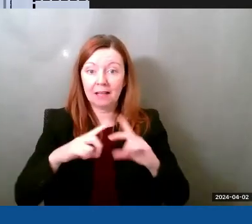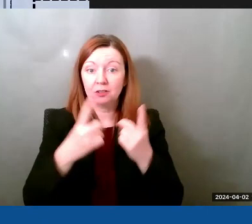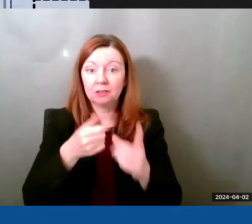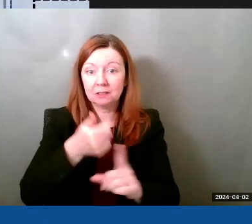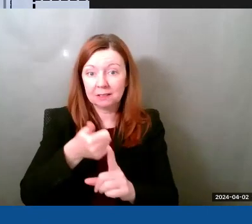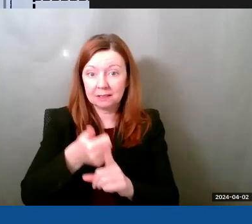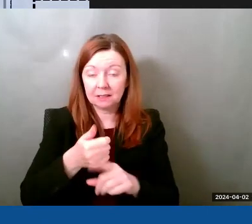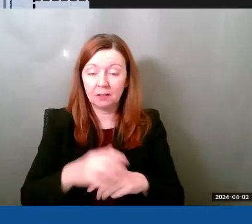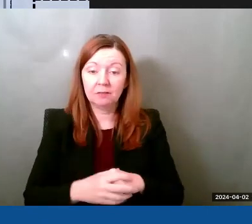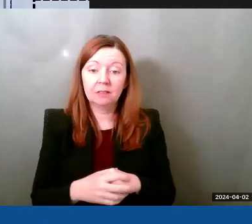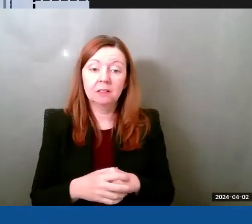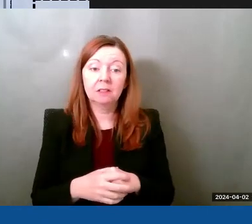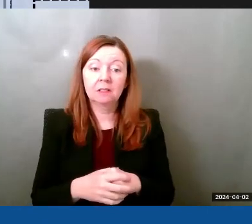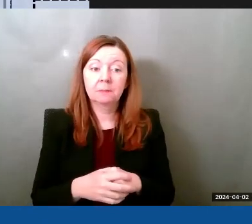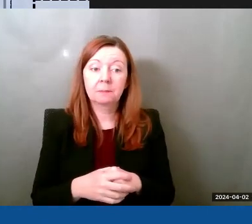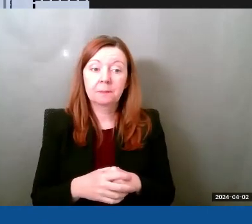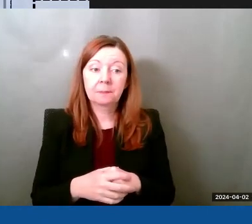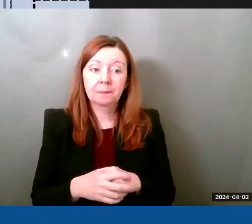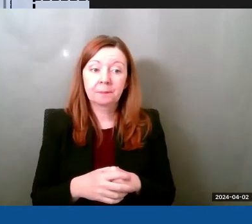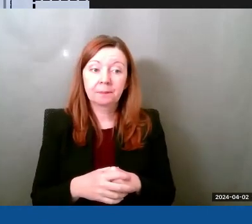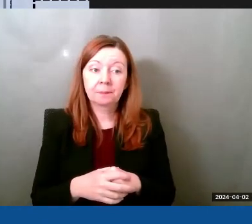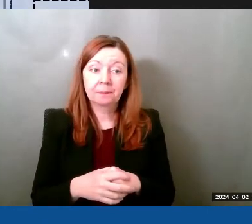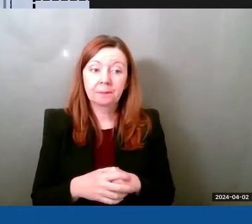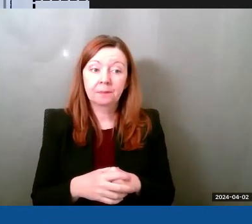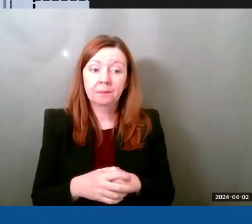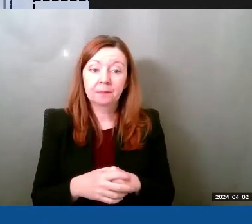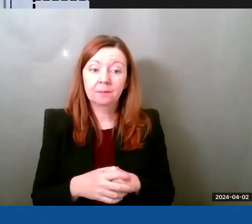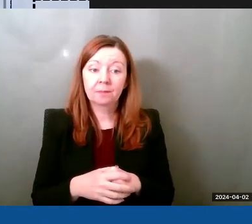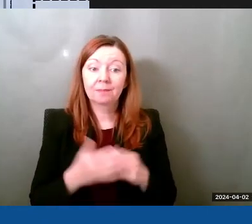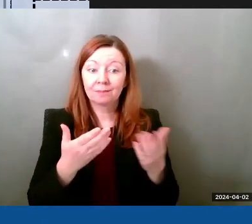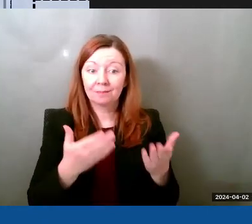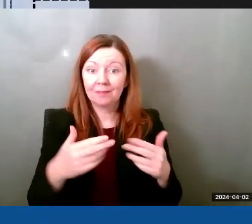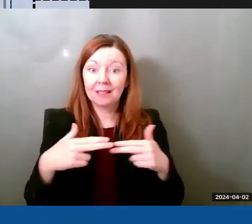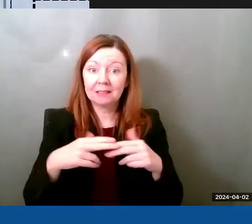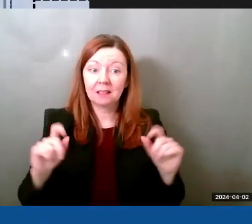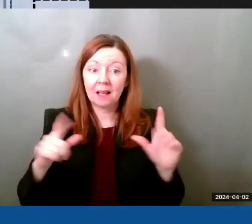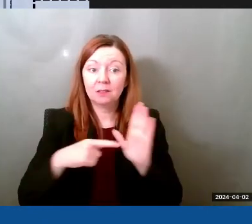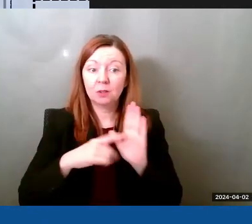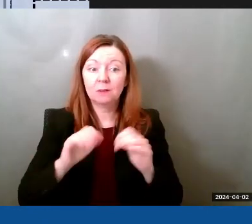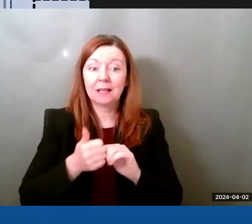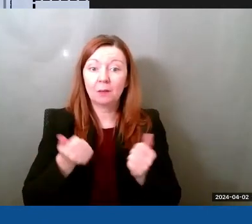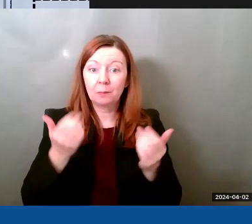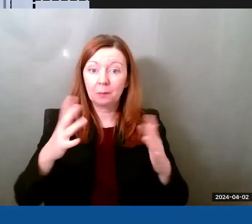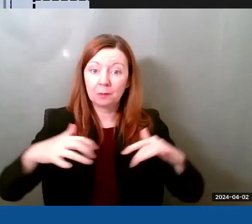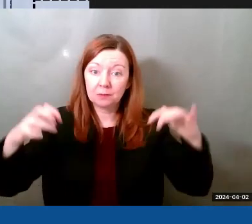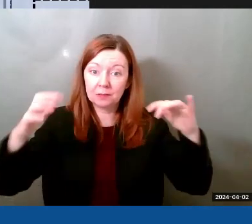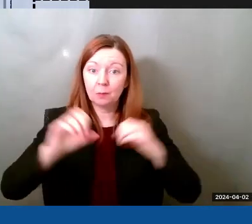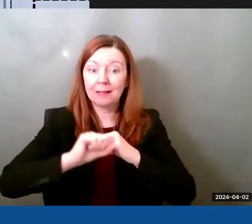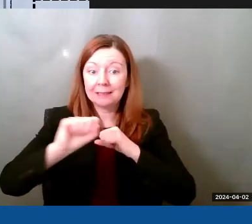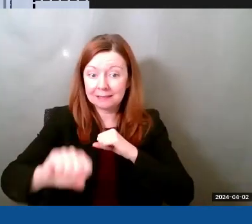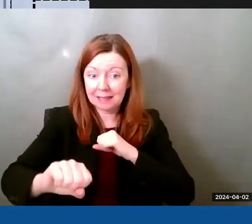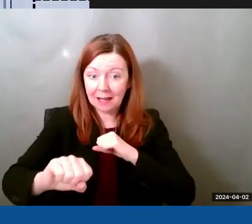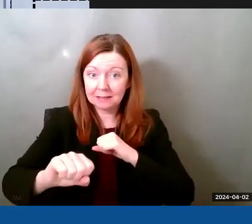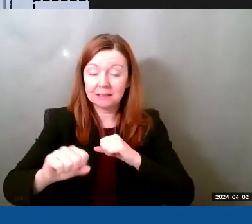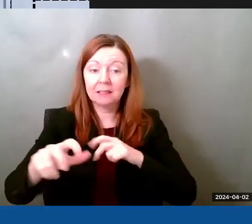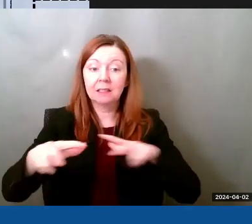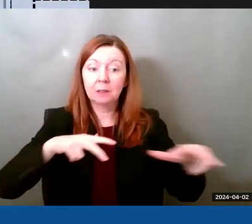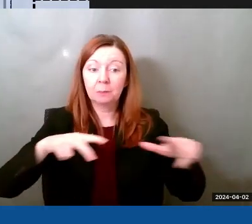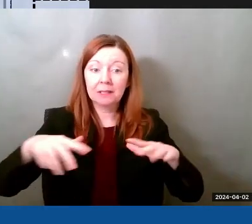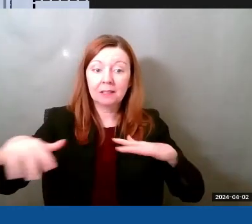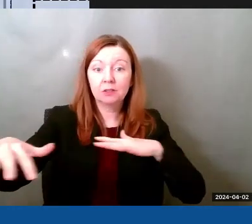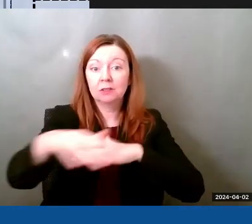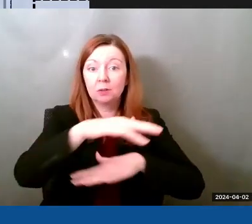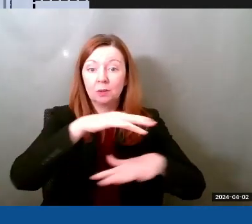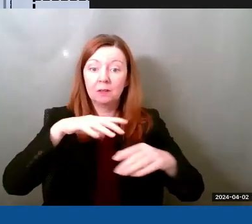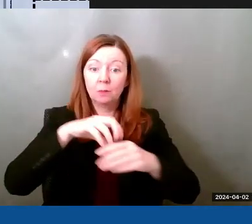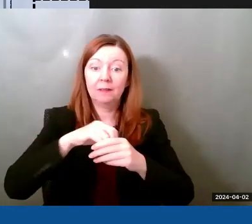itself. Next. This slide shows how the proposed arena will extend the pedestrian circulation